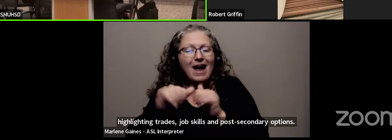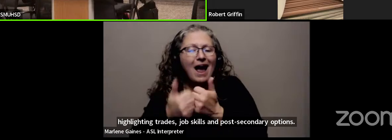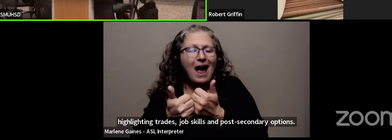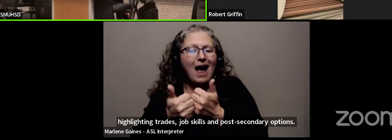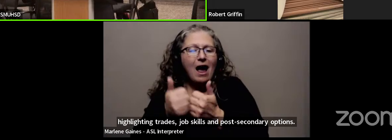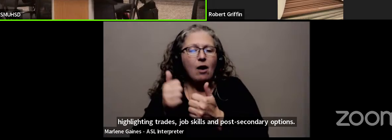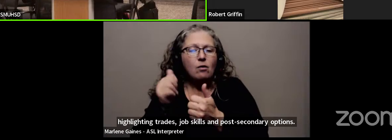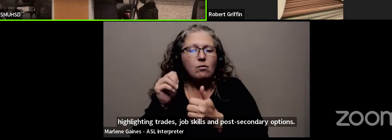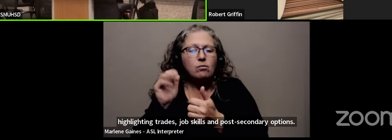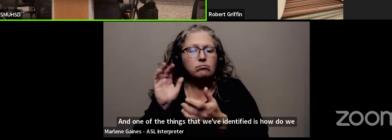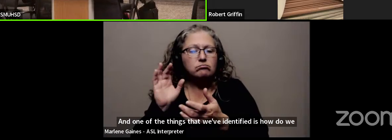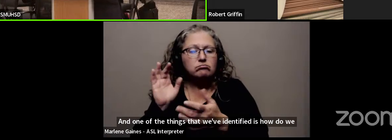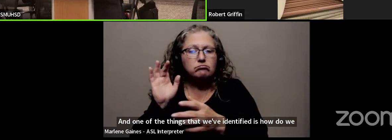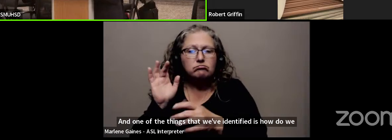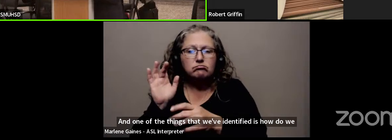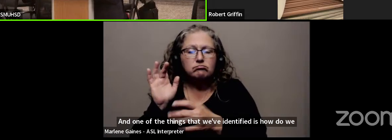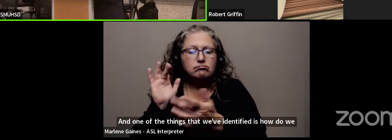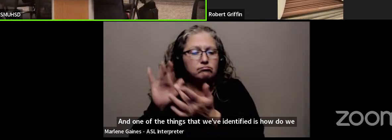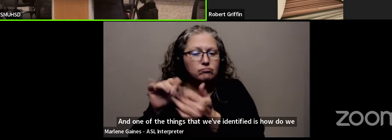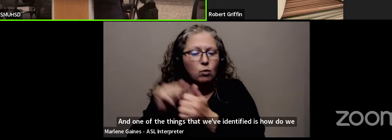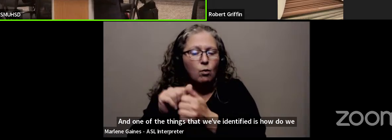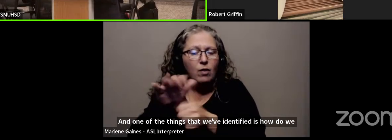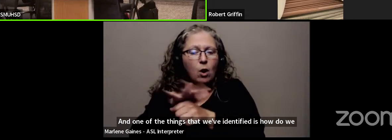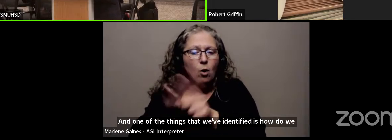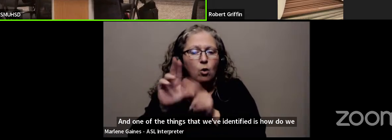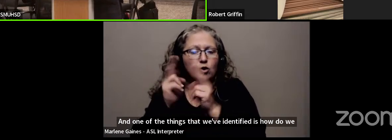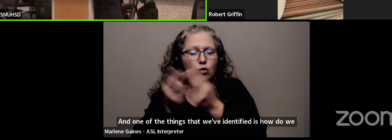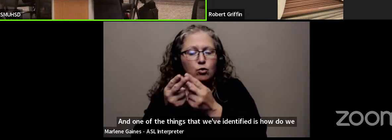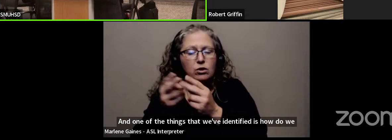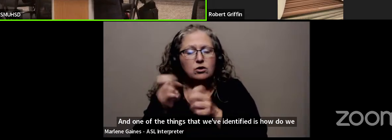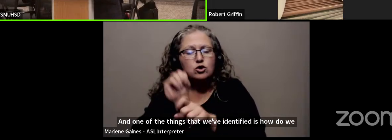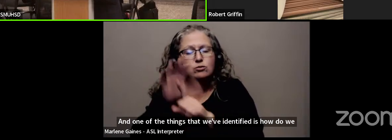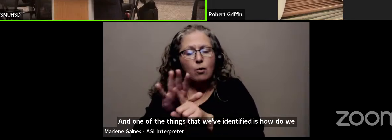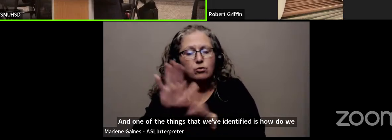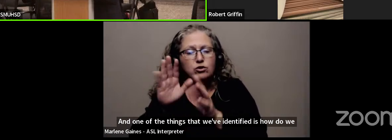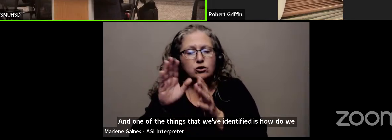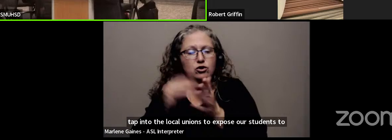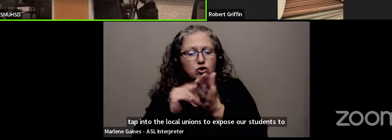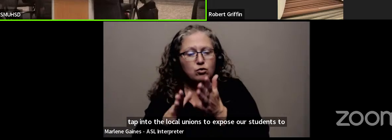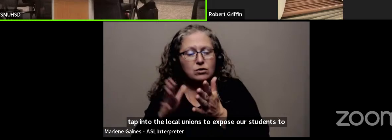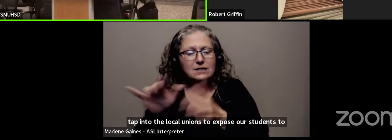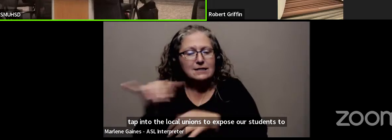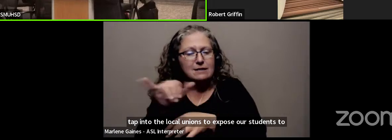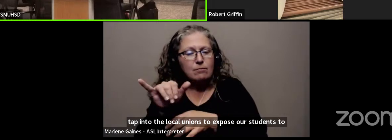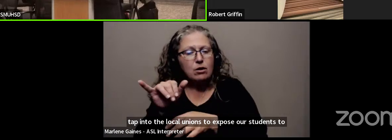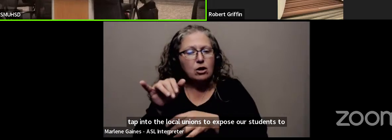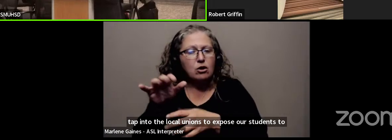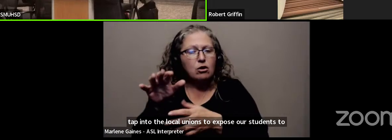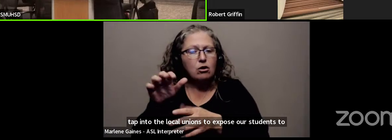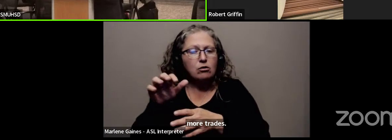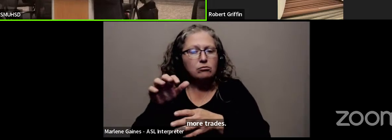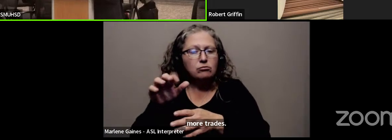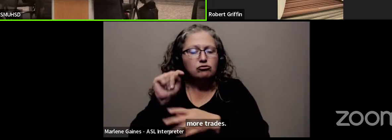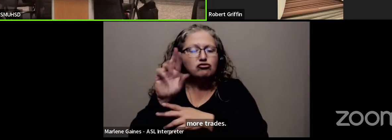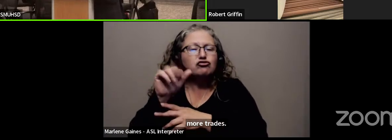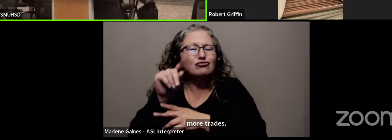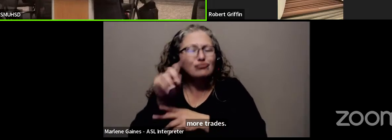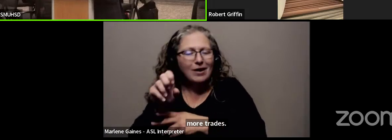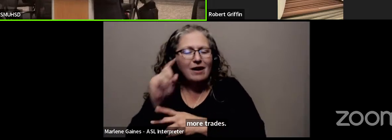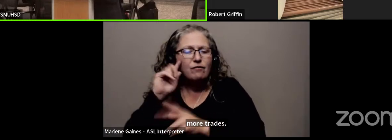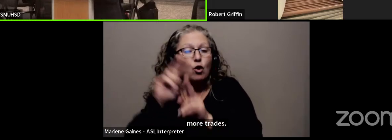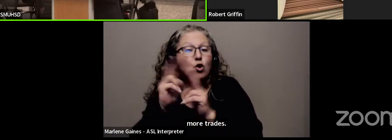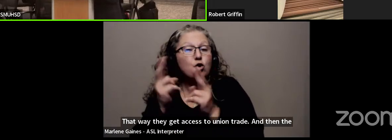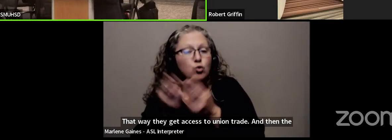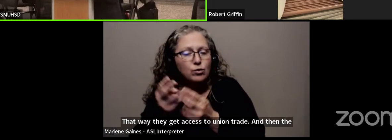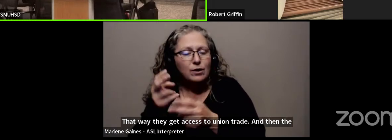local unions to expose our students to more trades. That way they get access to union trades. And then the last